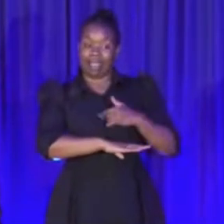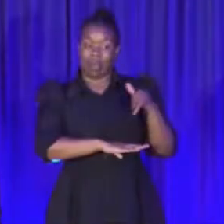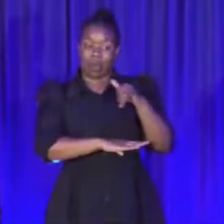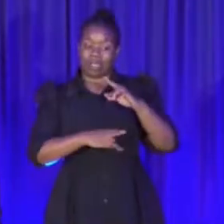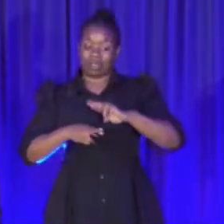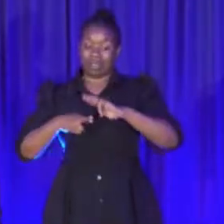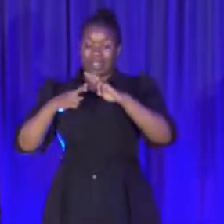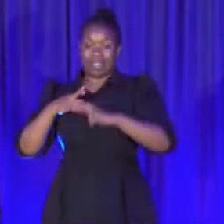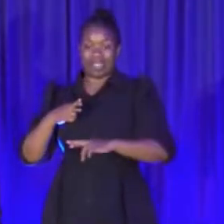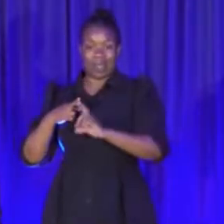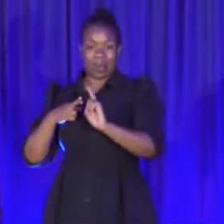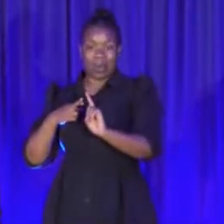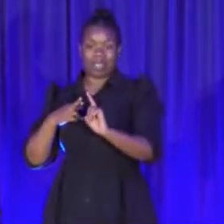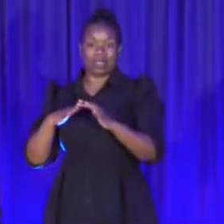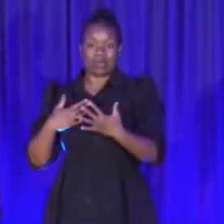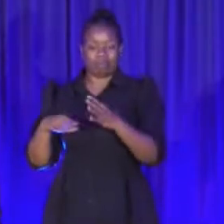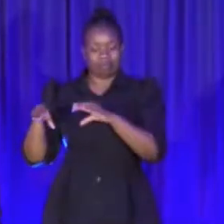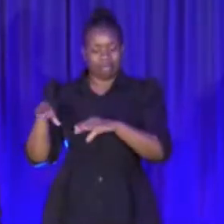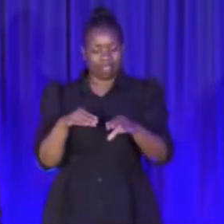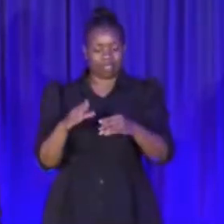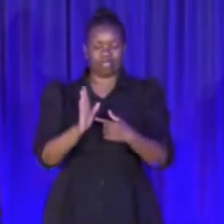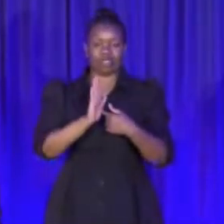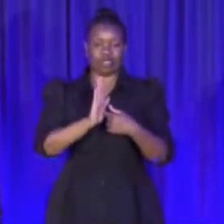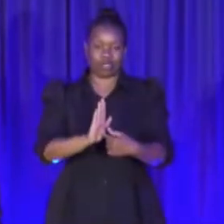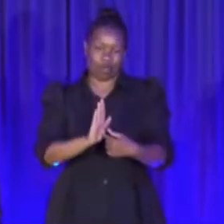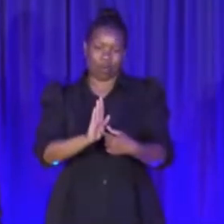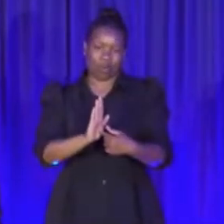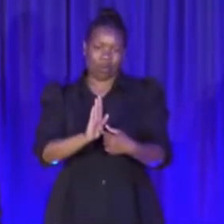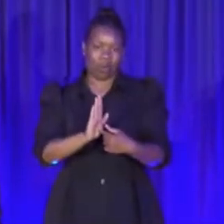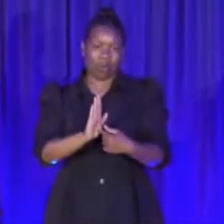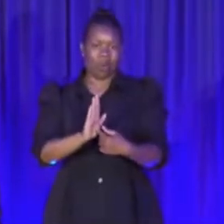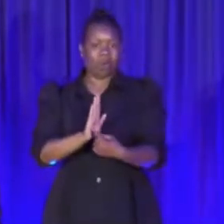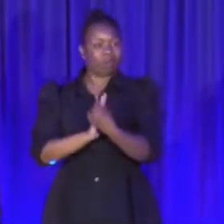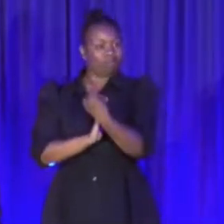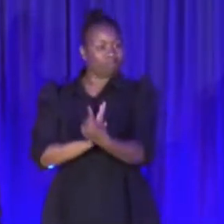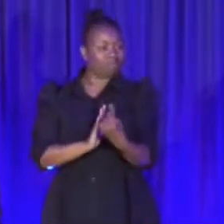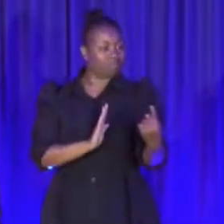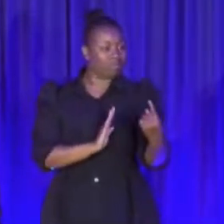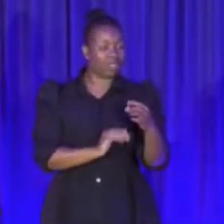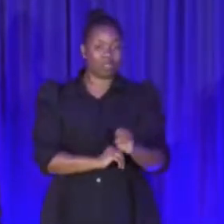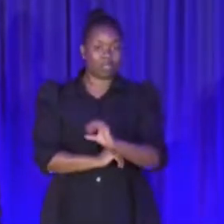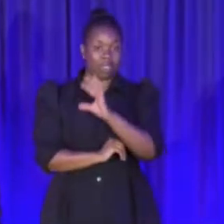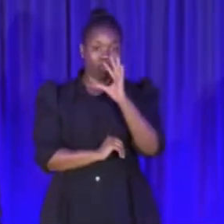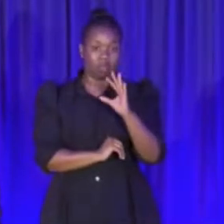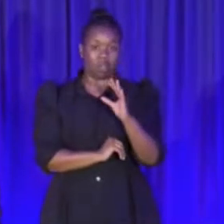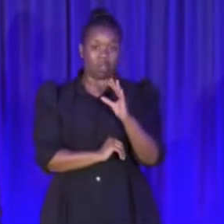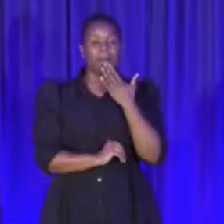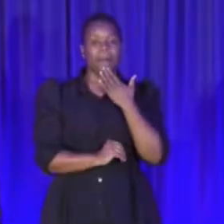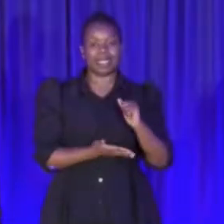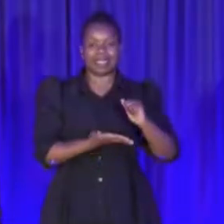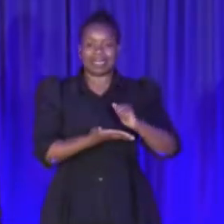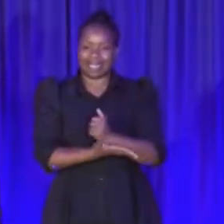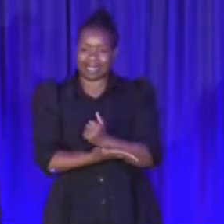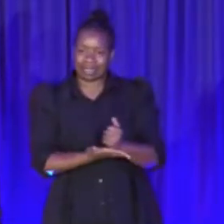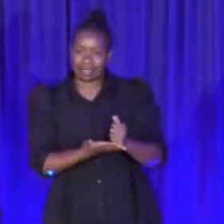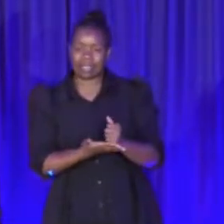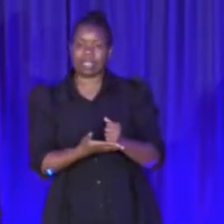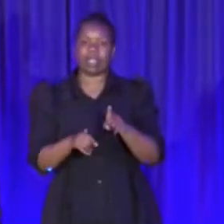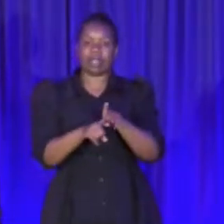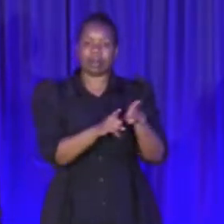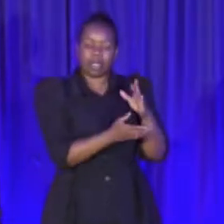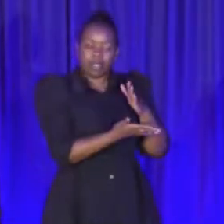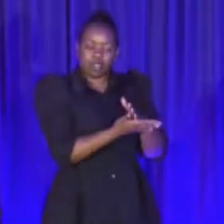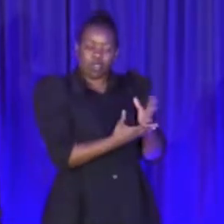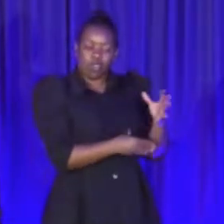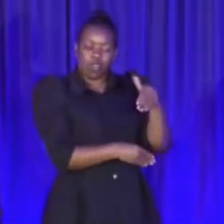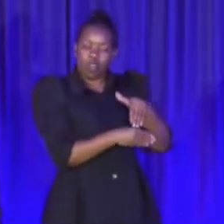result in a call to action. We call on every eligible South African to register and to vote.